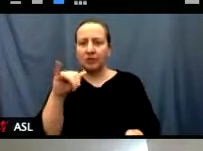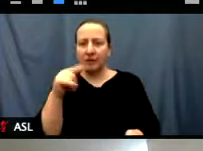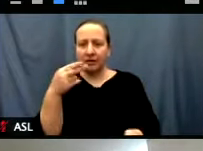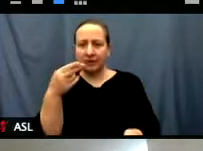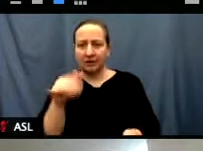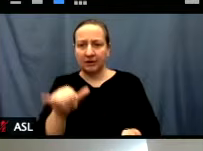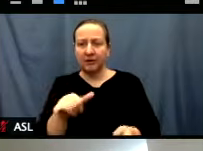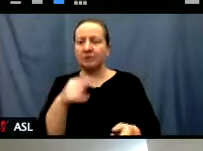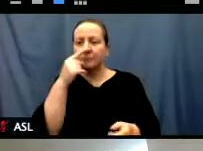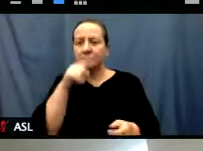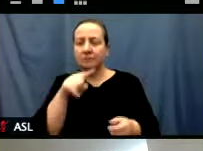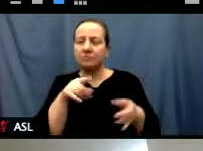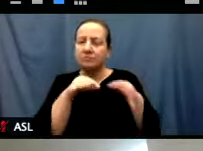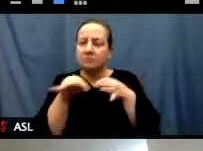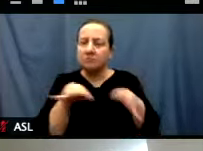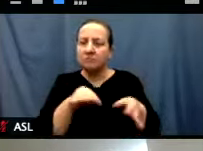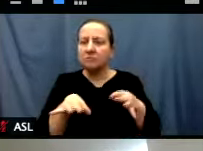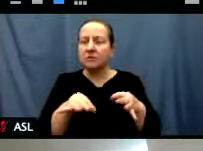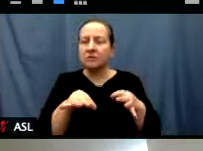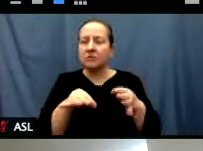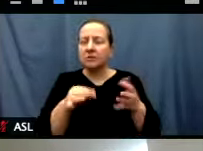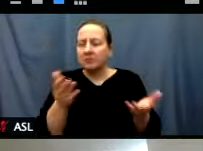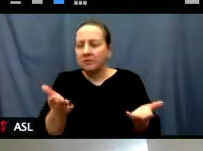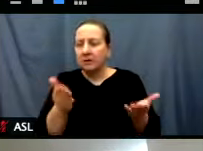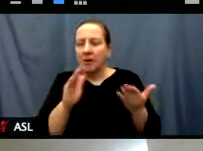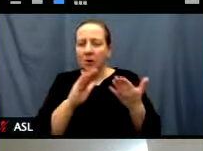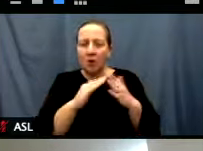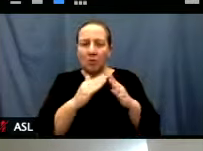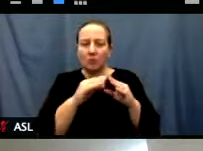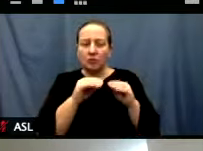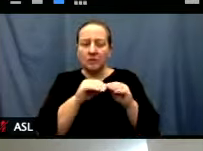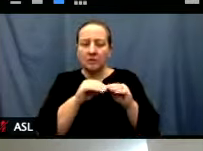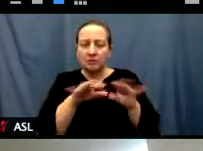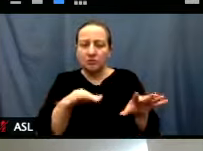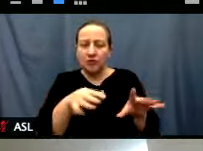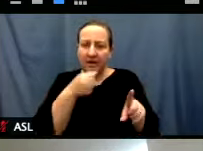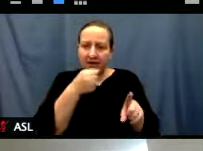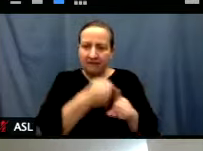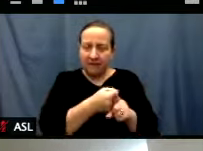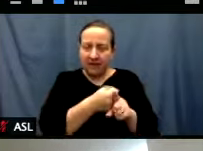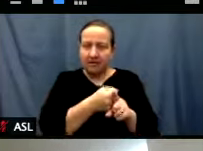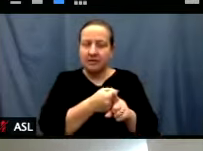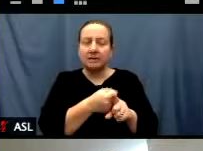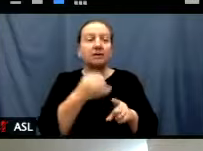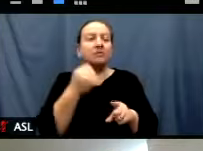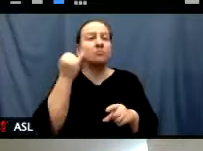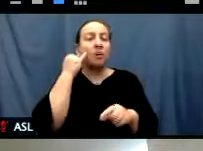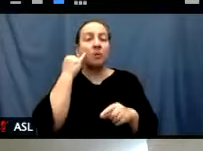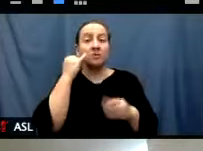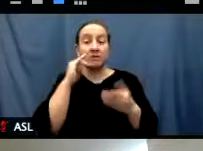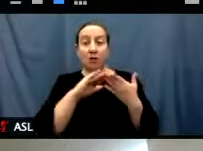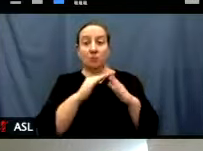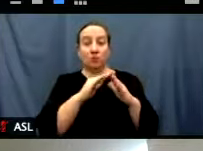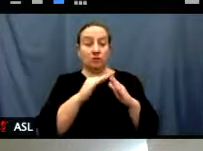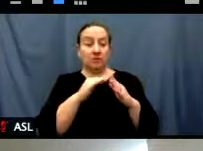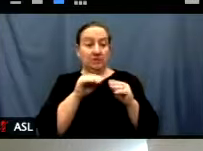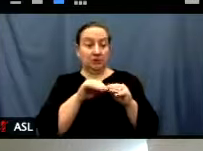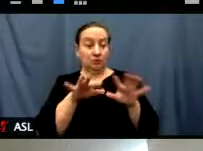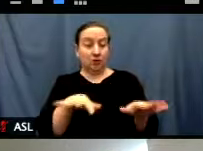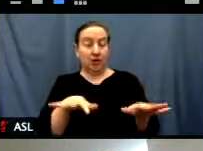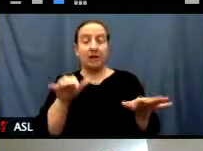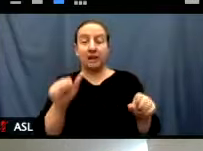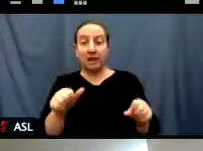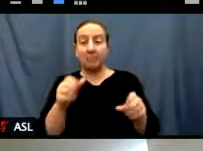about the impact of a community spread event. Specifically, if there is community spread, can that lead to more